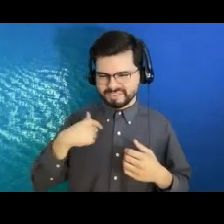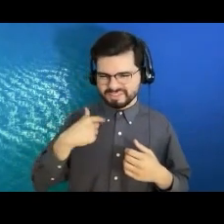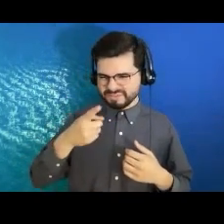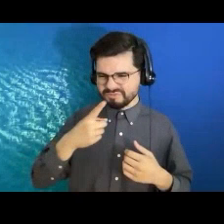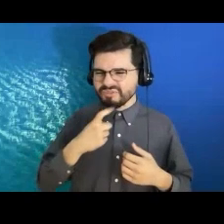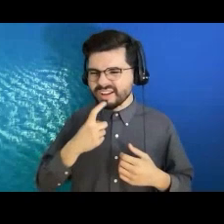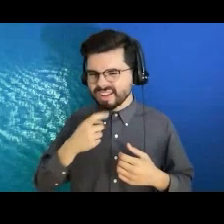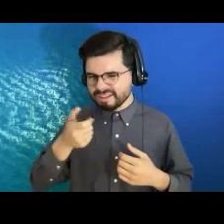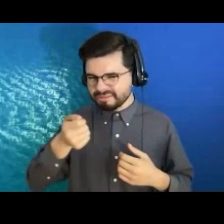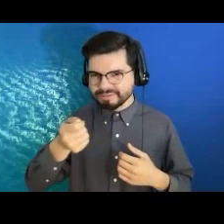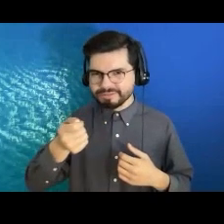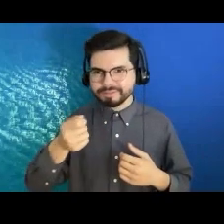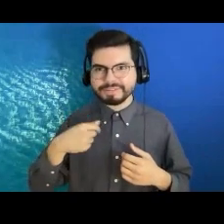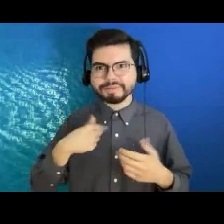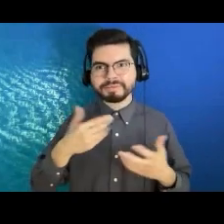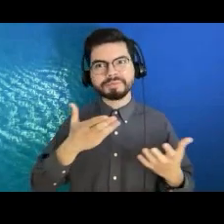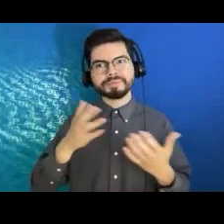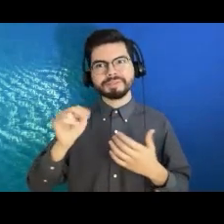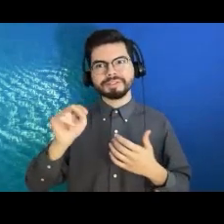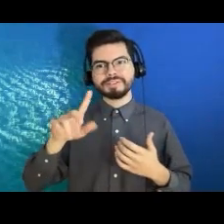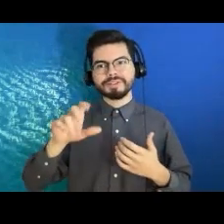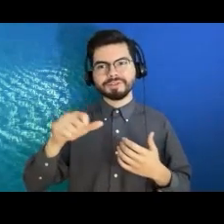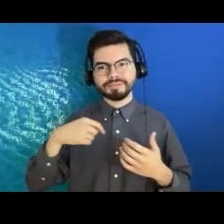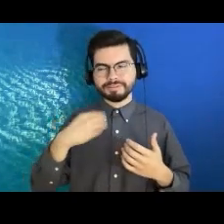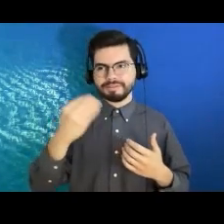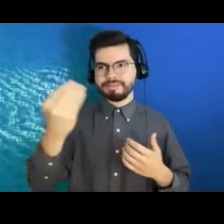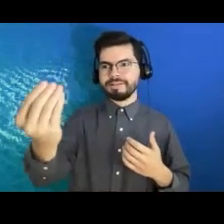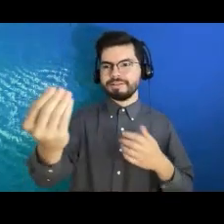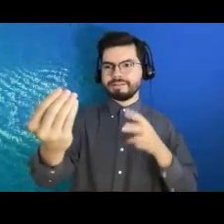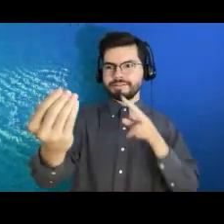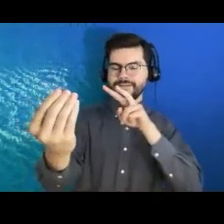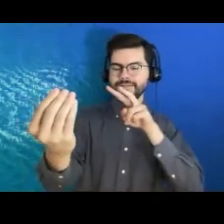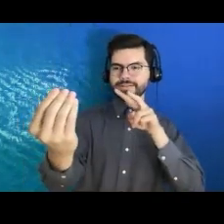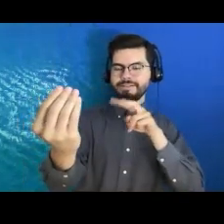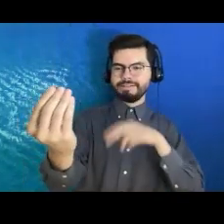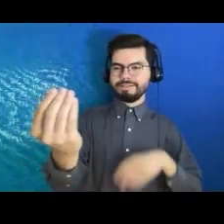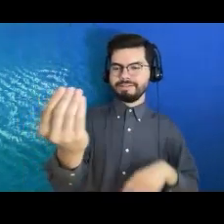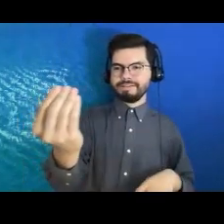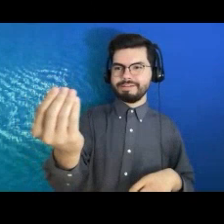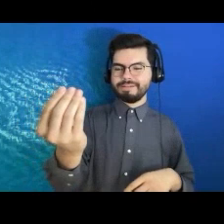Yeah, I start to bring notes and I'm holding them out here anymore.